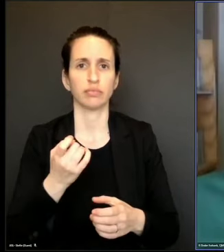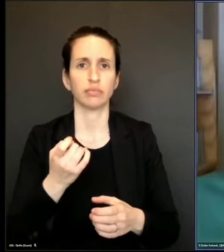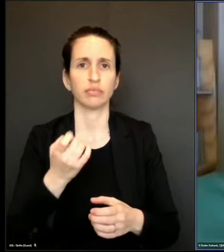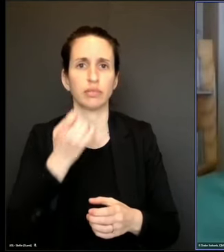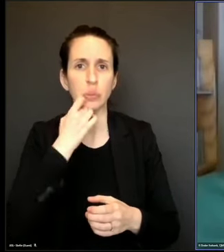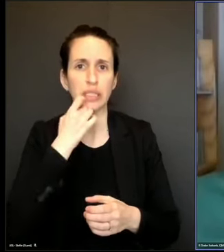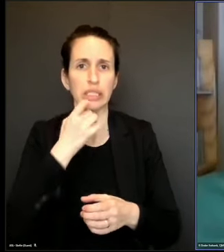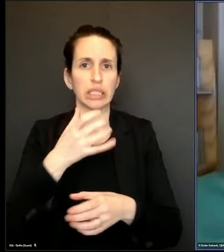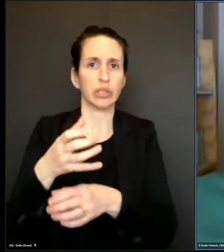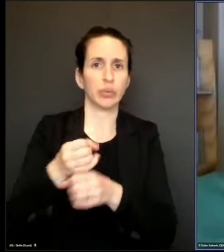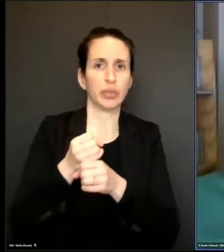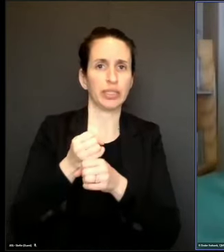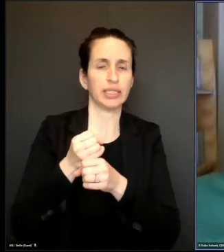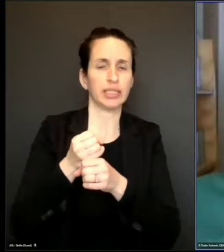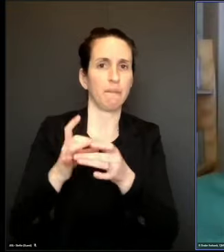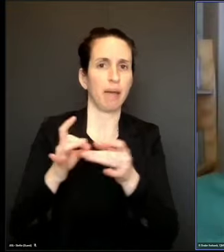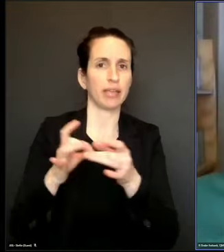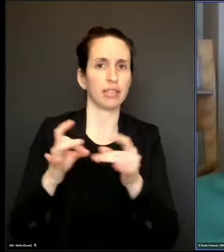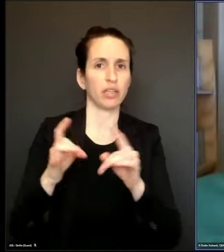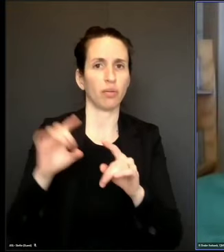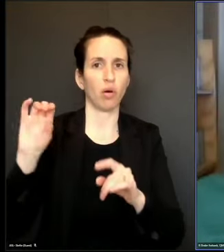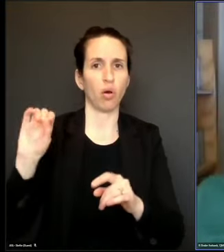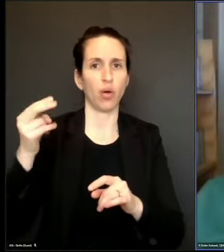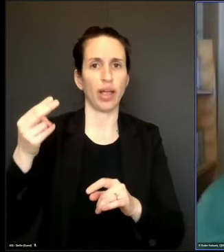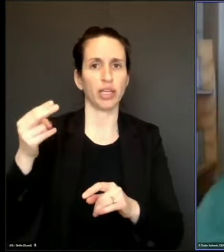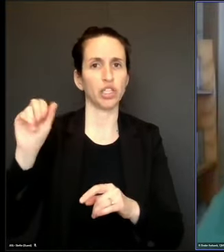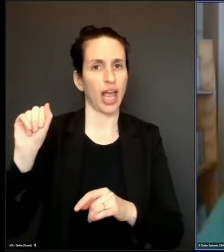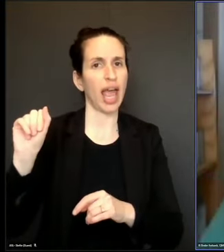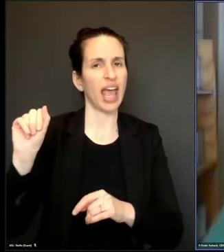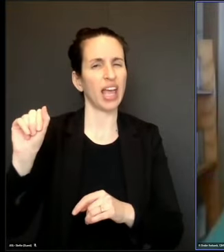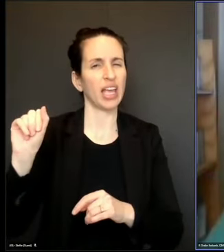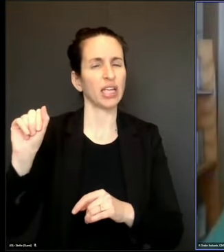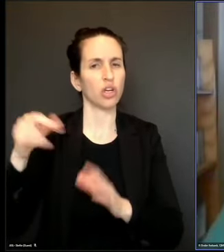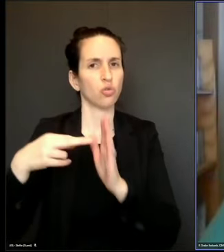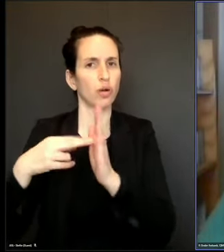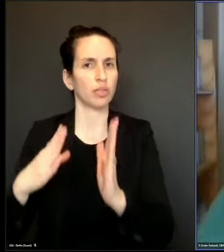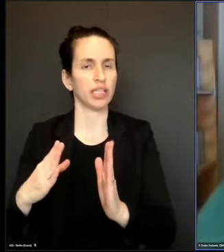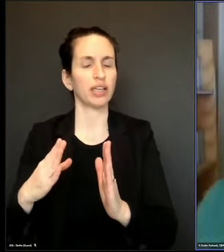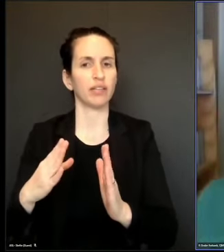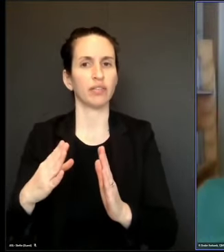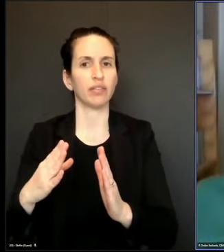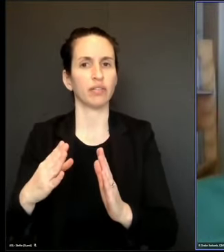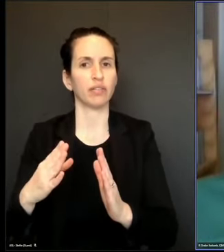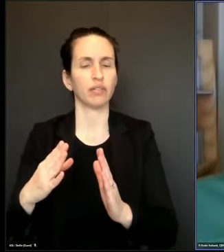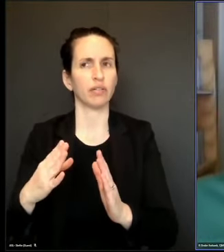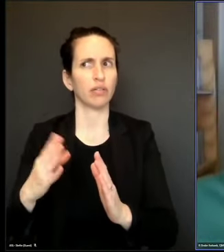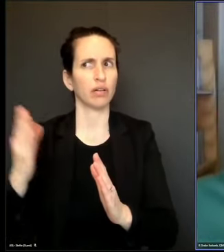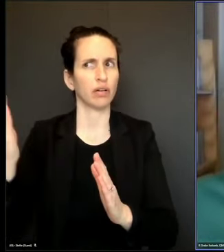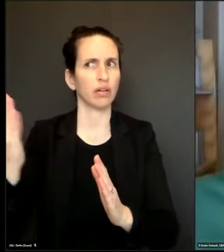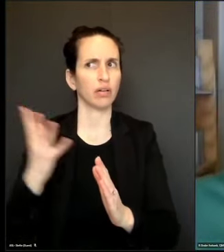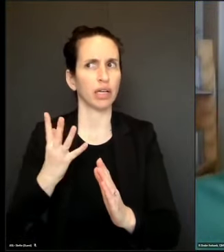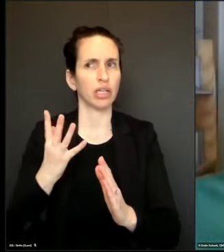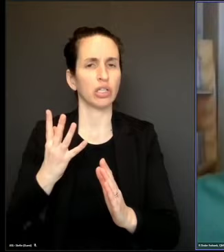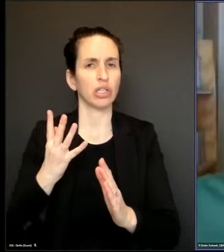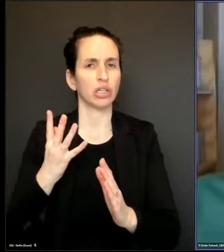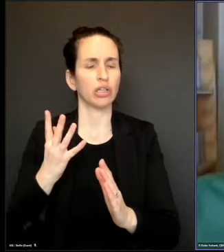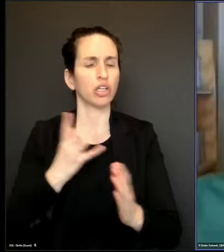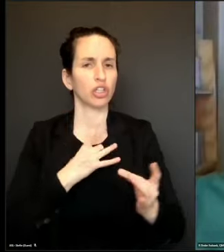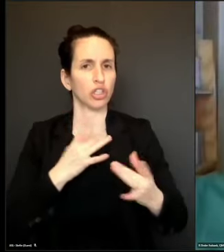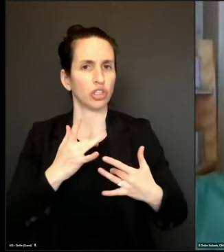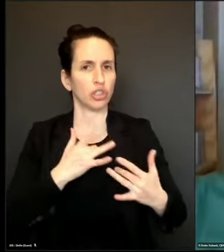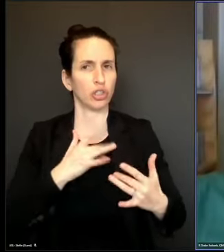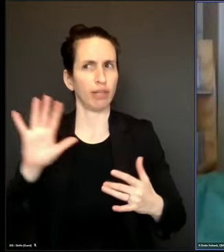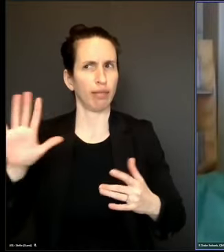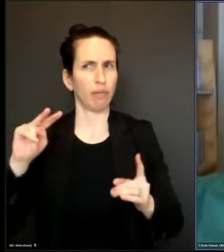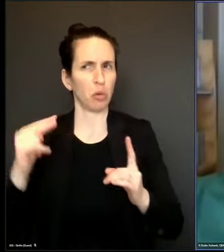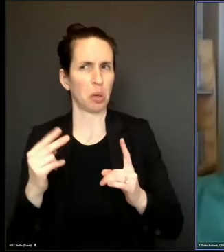governmental representative that expressed some concerns that I think the committee needs to know are a little bit skewed and uninformed.